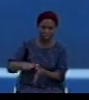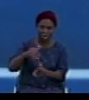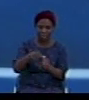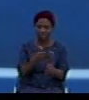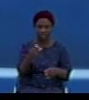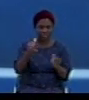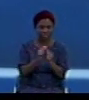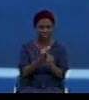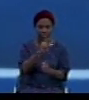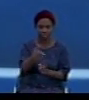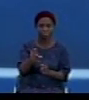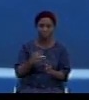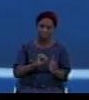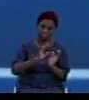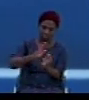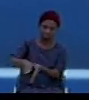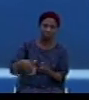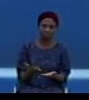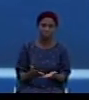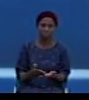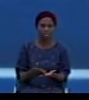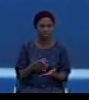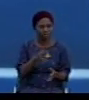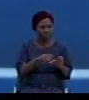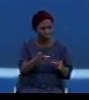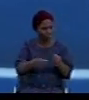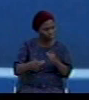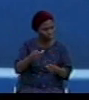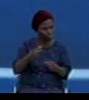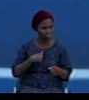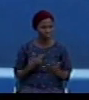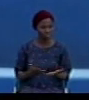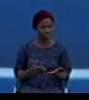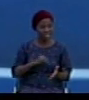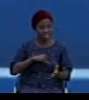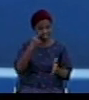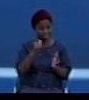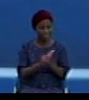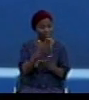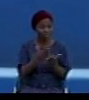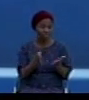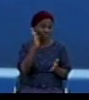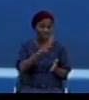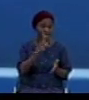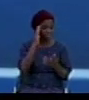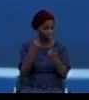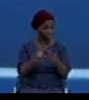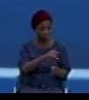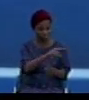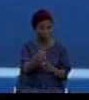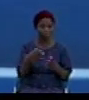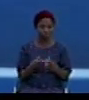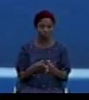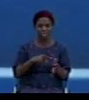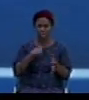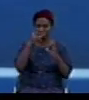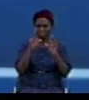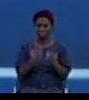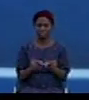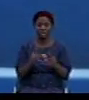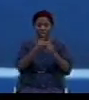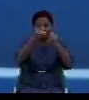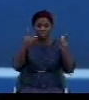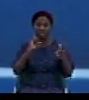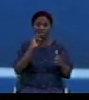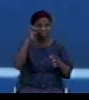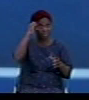if you doubt me, something bad will happen. I said, no. I said, because greater is he that is in me than he that is in the world. I said, the Lord of Pastor Kumu, he will